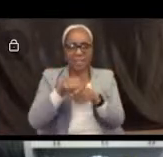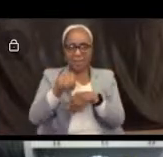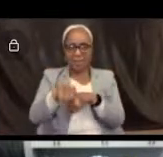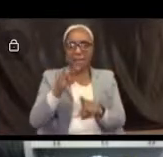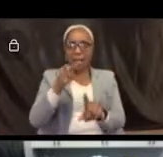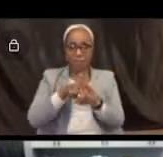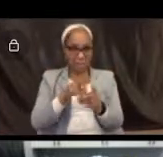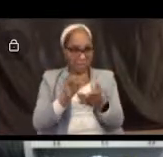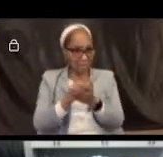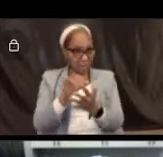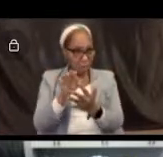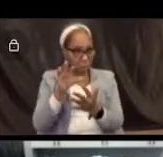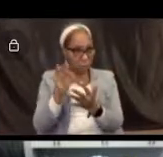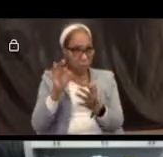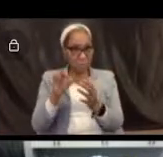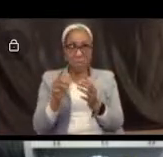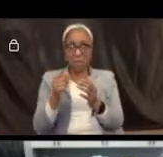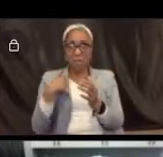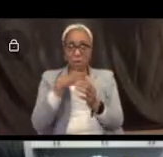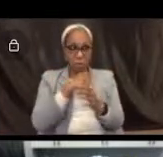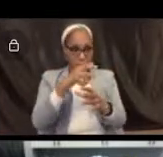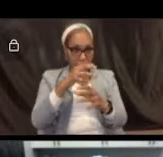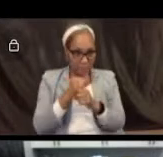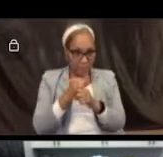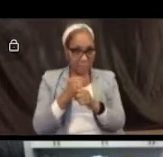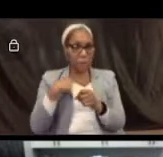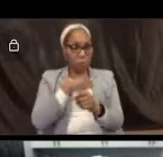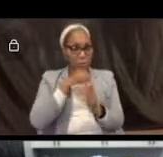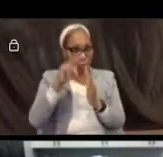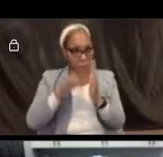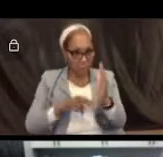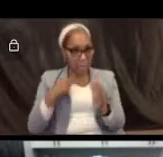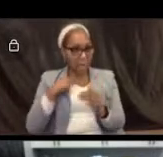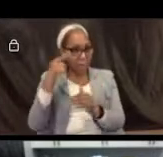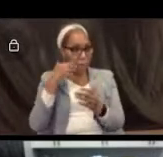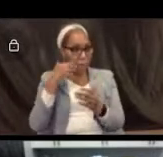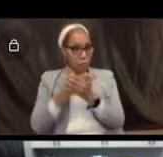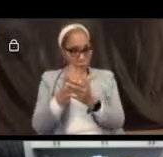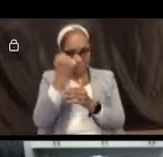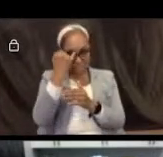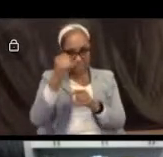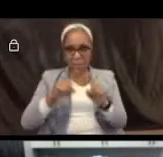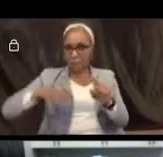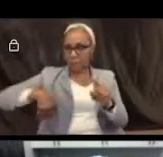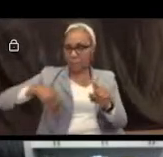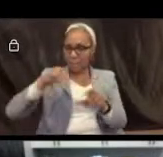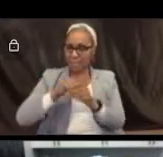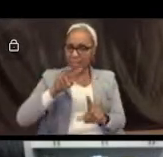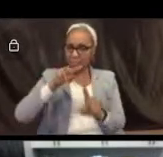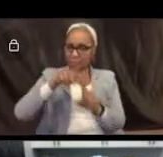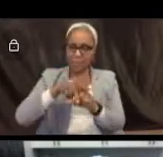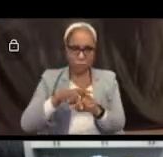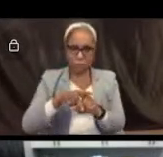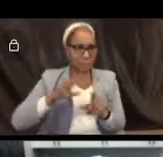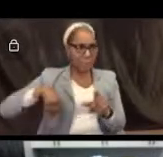that an option? I mean, we received them, we read them. I think they're a good idea, but they're not in the application.